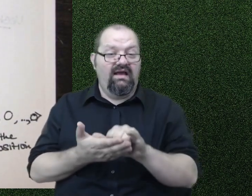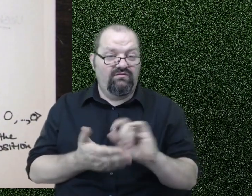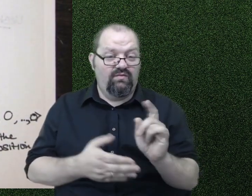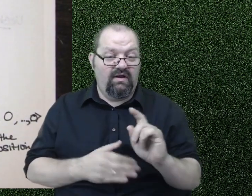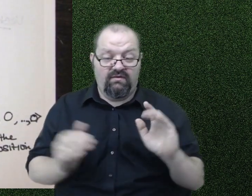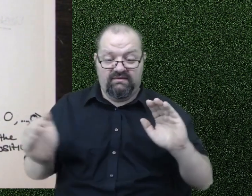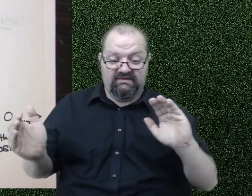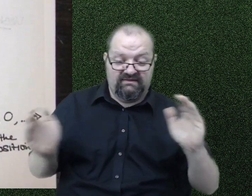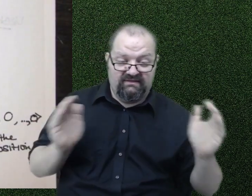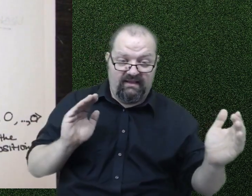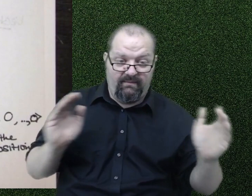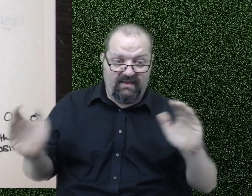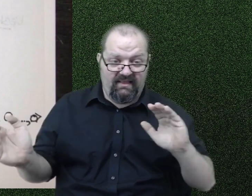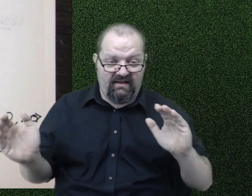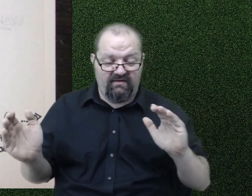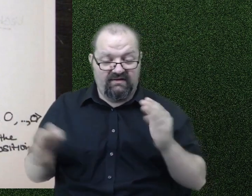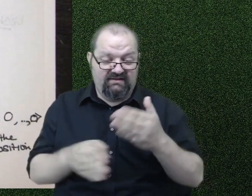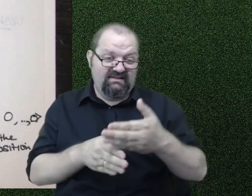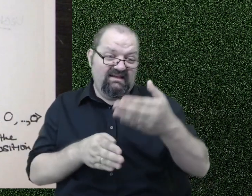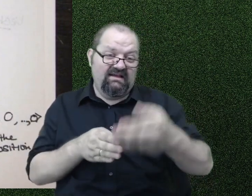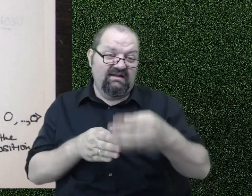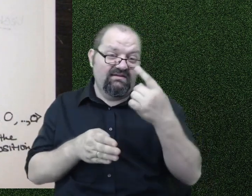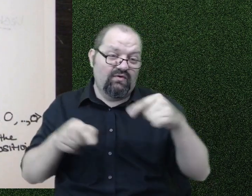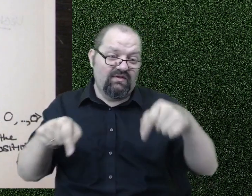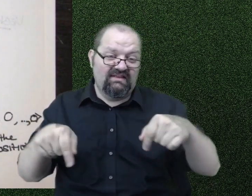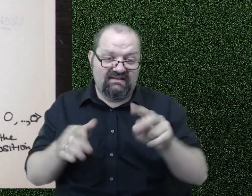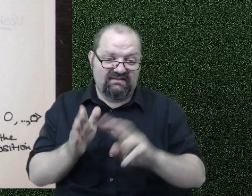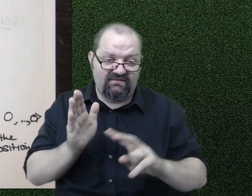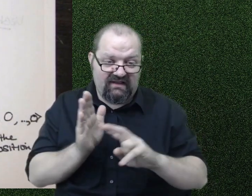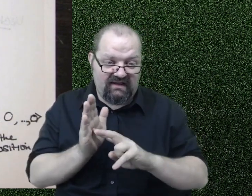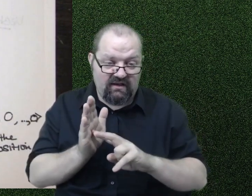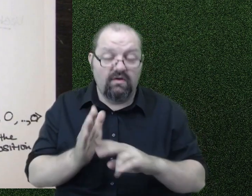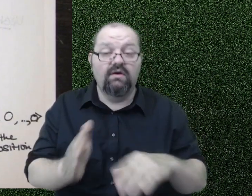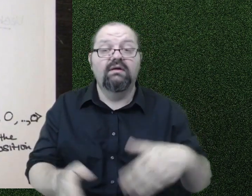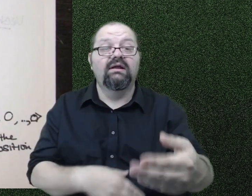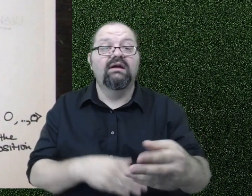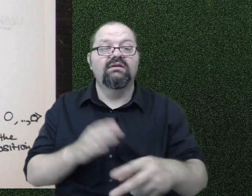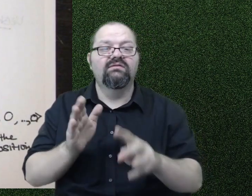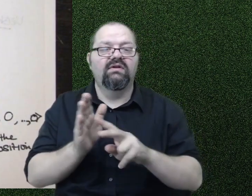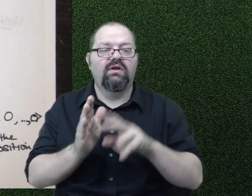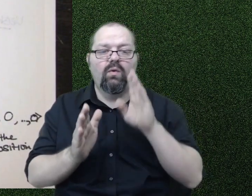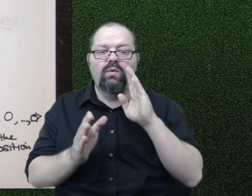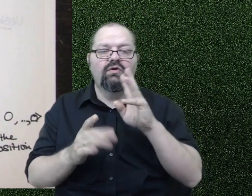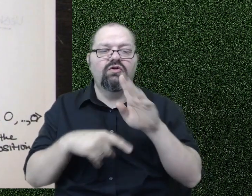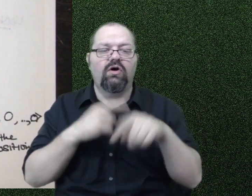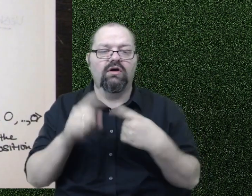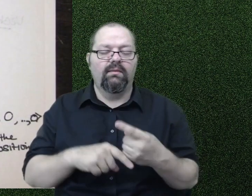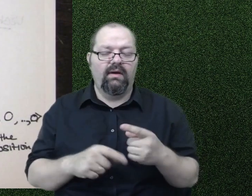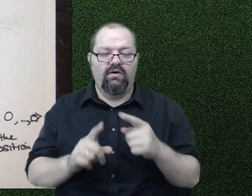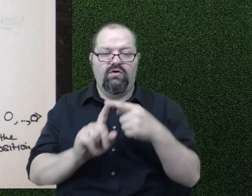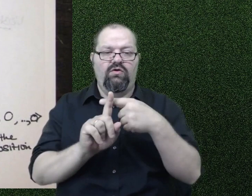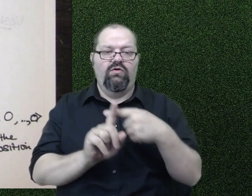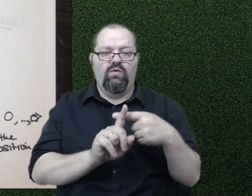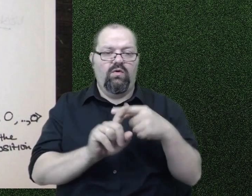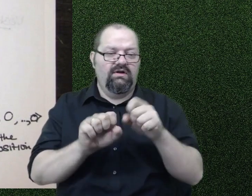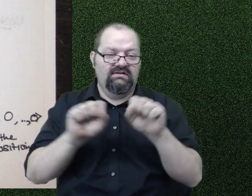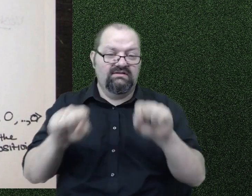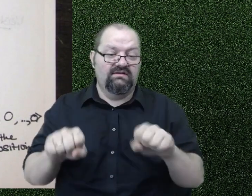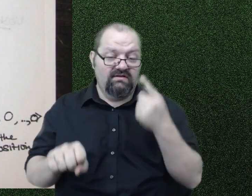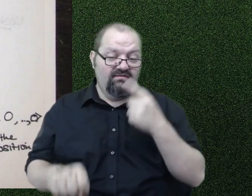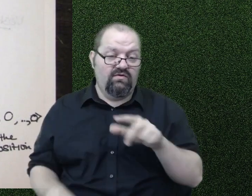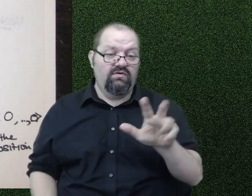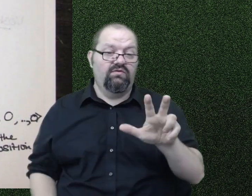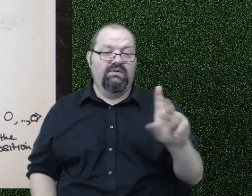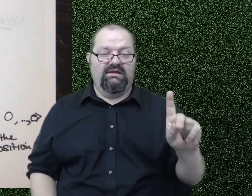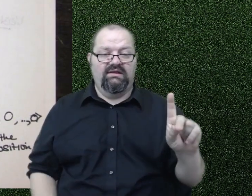similarities end, at least for this video. In the next video, we're going to talk about the coordinate system in 3